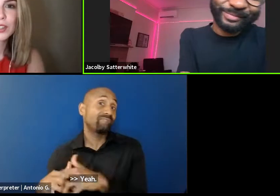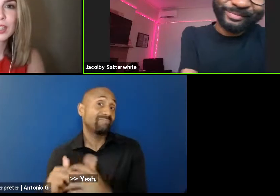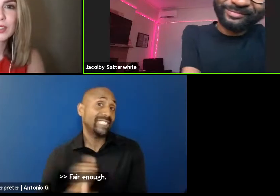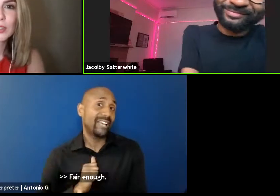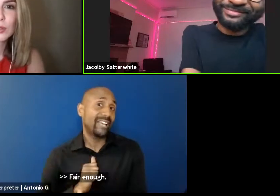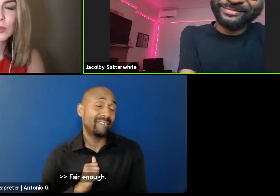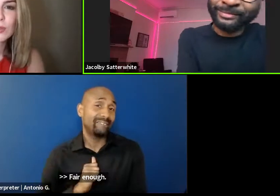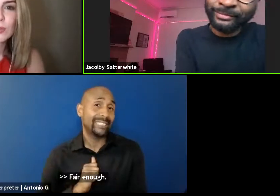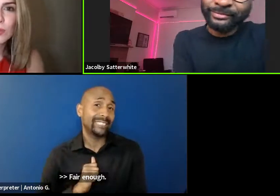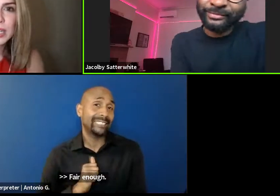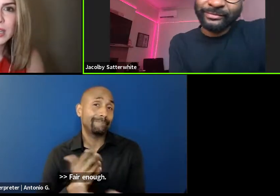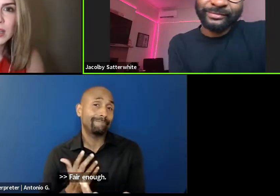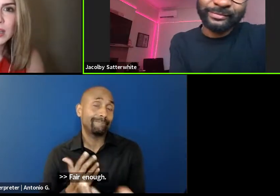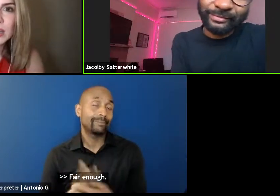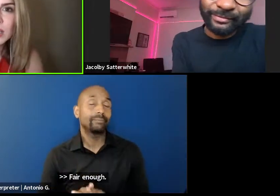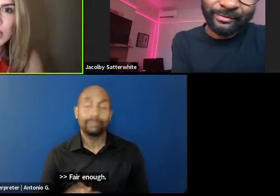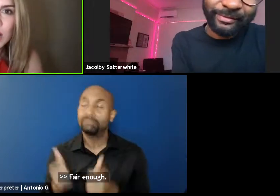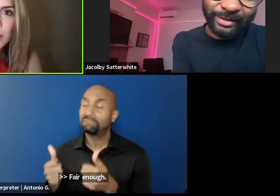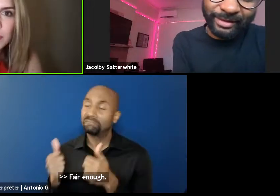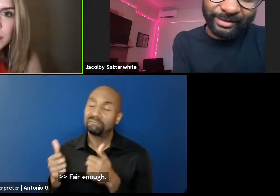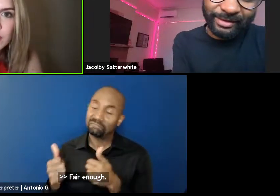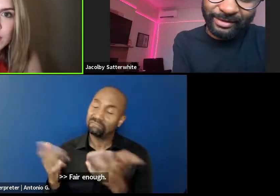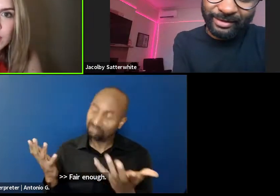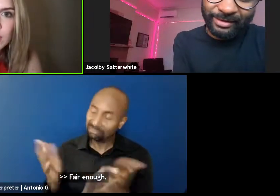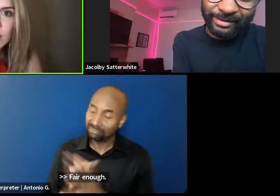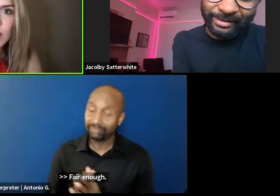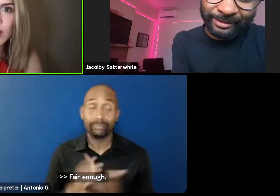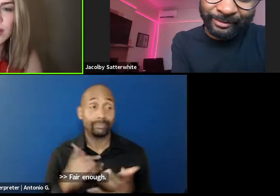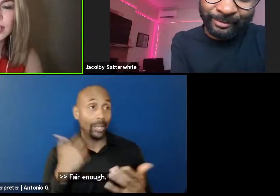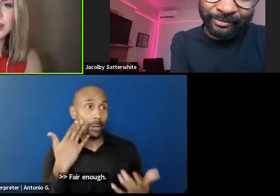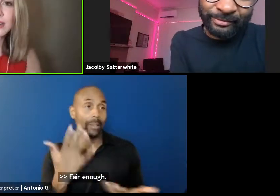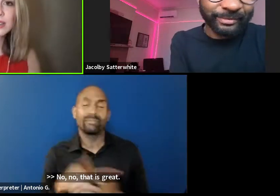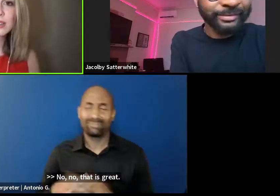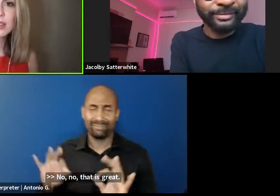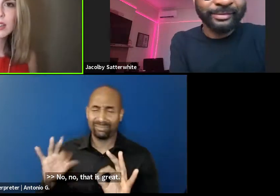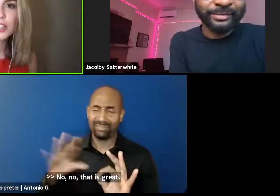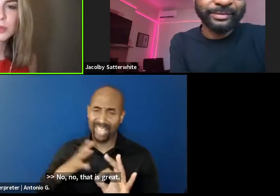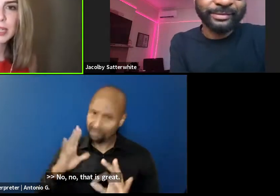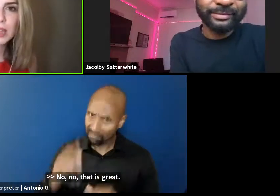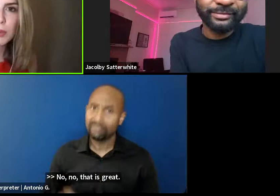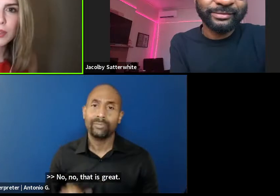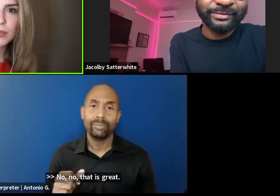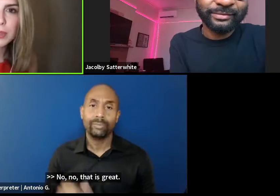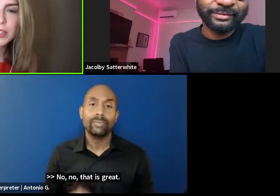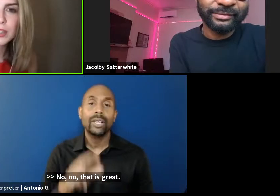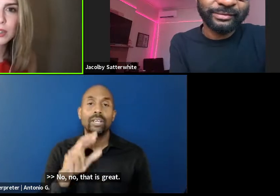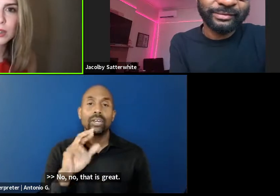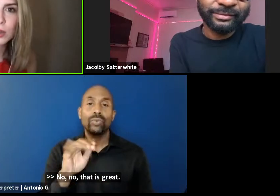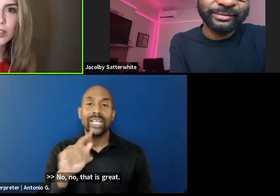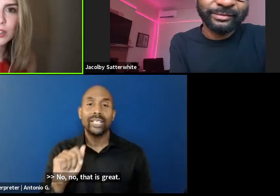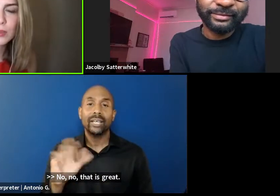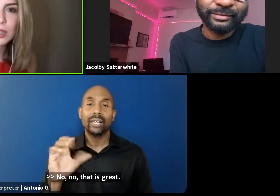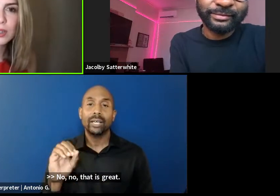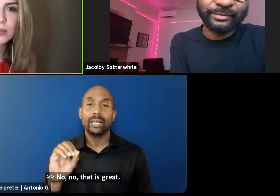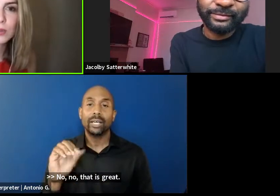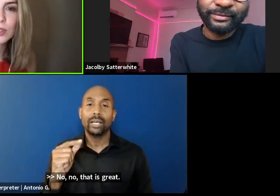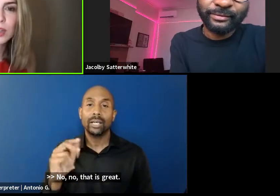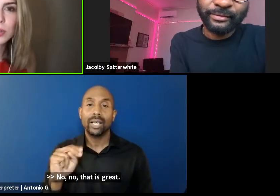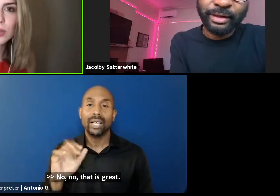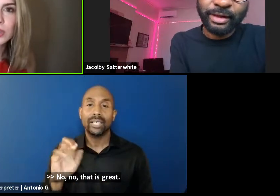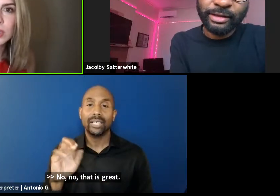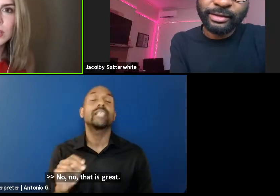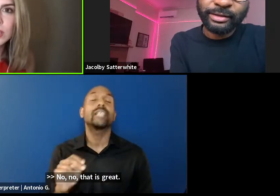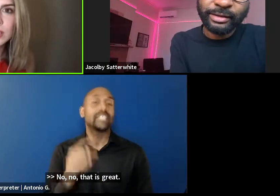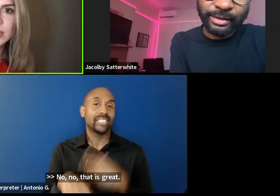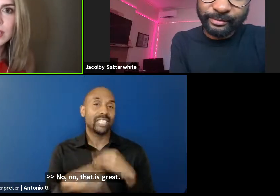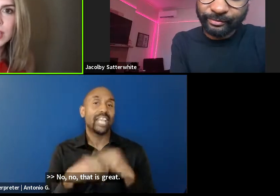I don't know how to answer that question. No, that's great. So Rita, Cognion, she's picking up on the repetition question that we were talking